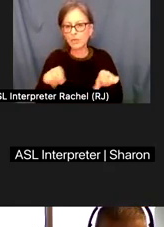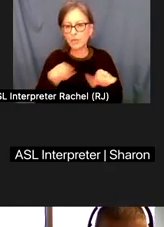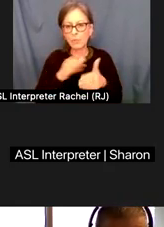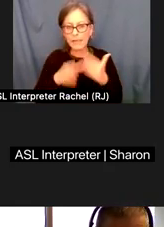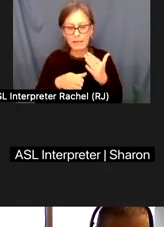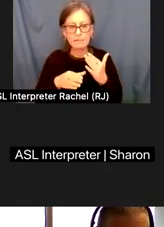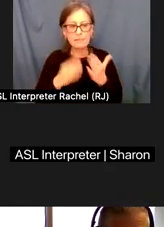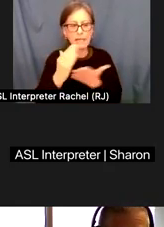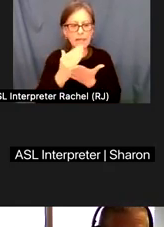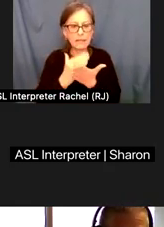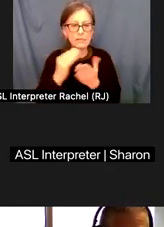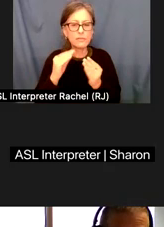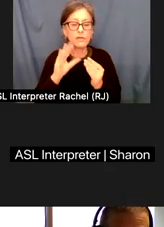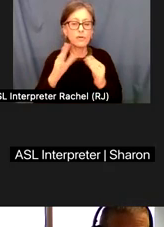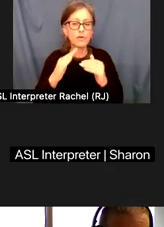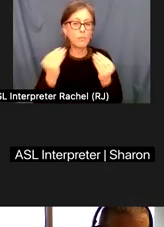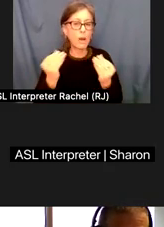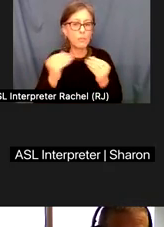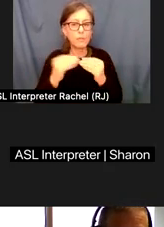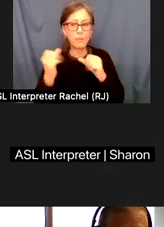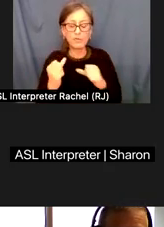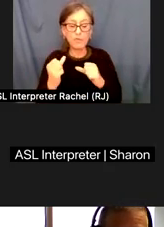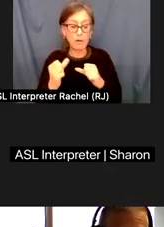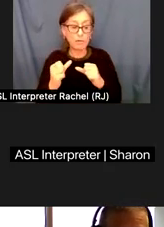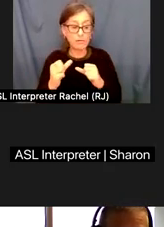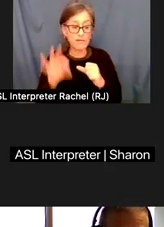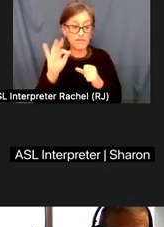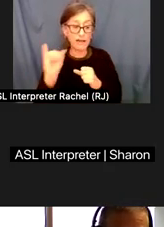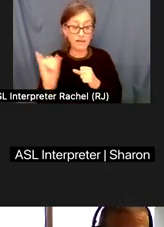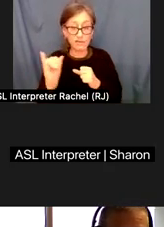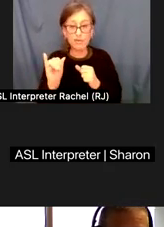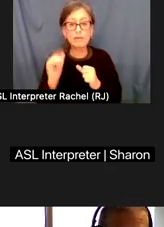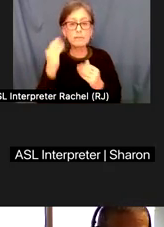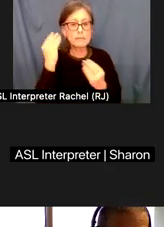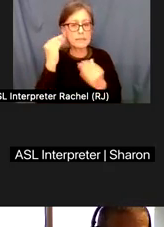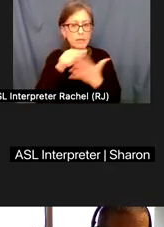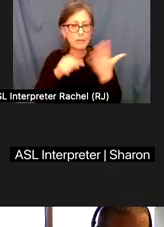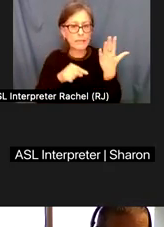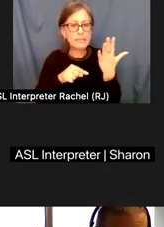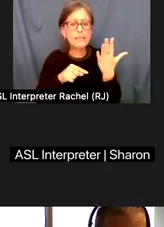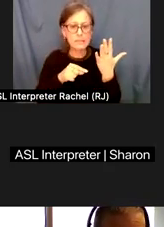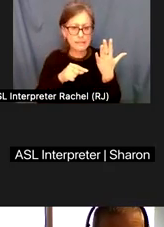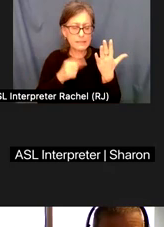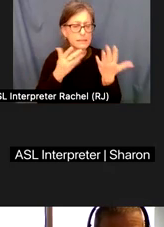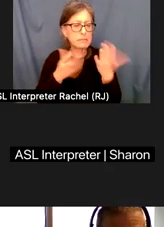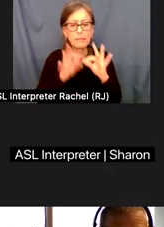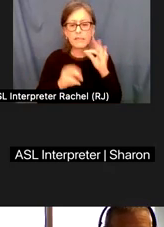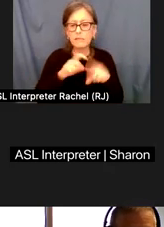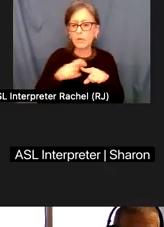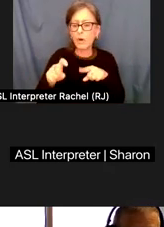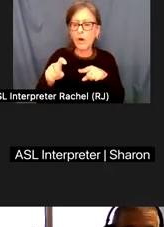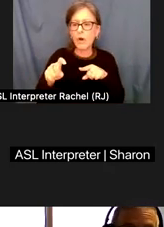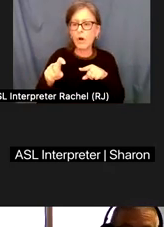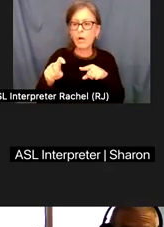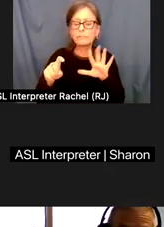can you do to strengthen your property? If you can get insurance, consider these things. It might be a simple call to your homeowners, to